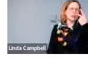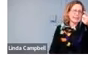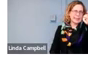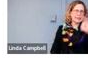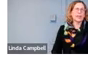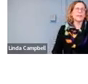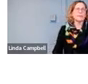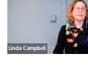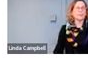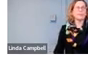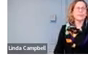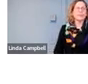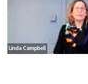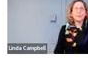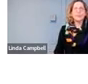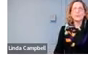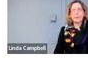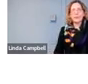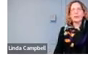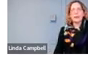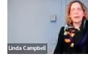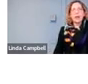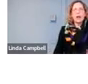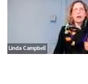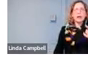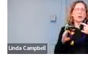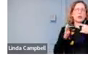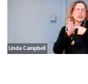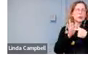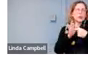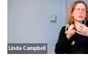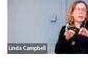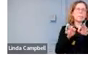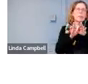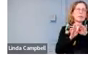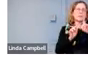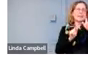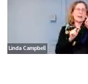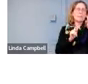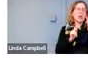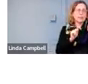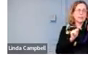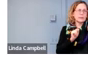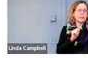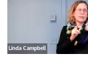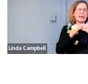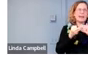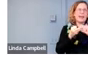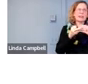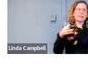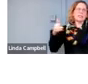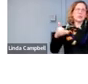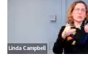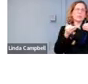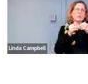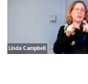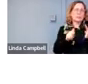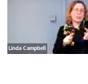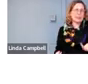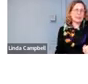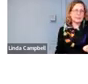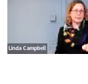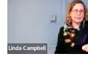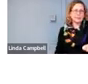And so the first type of invasive species that we noticed was a type of weed. And I'm going to show some